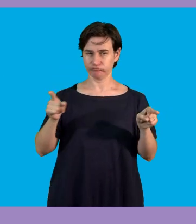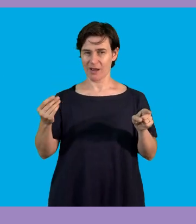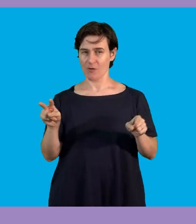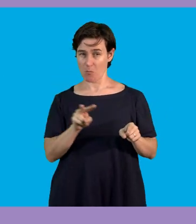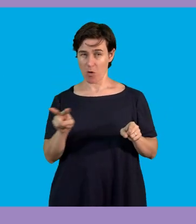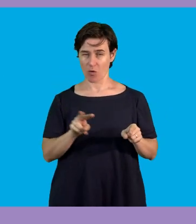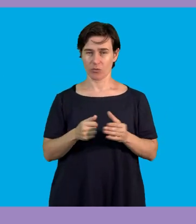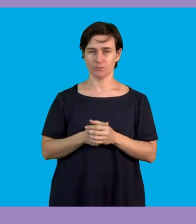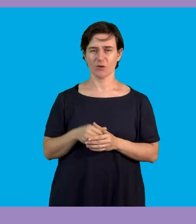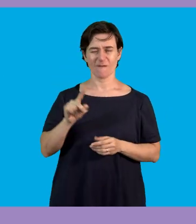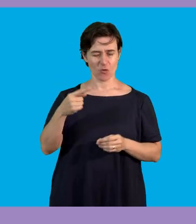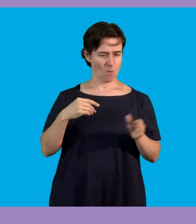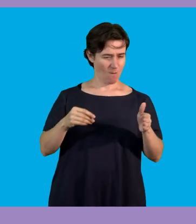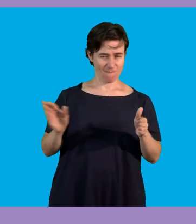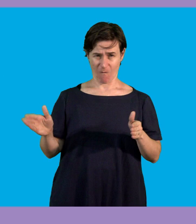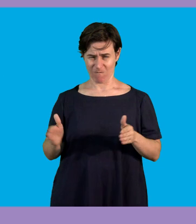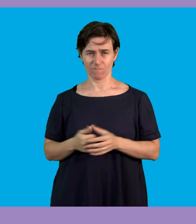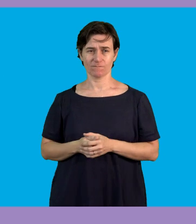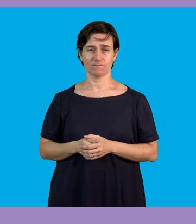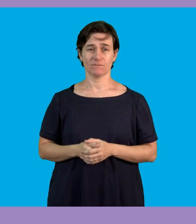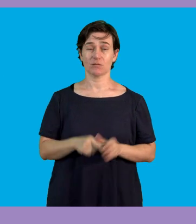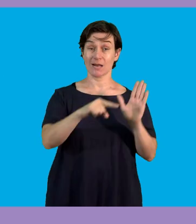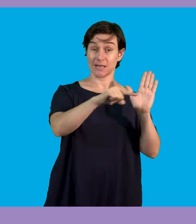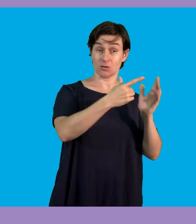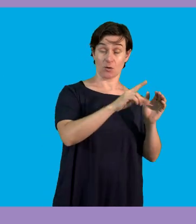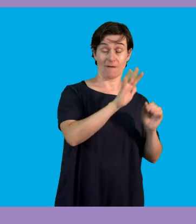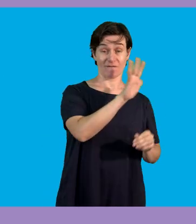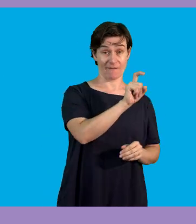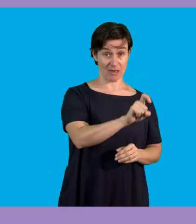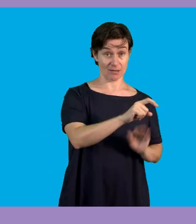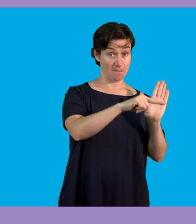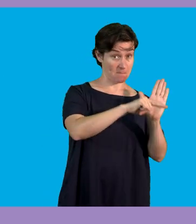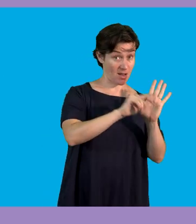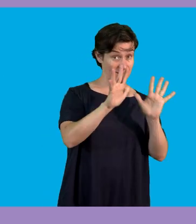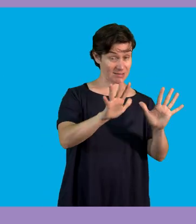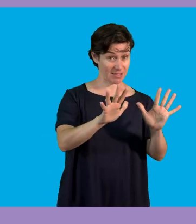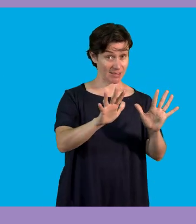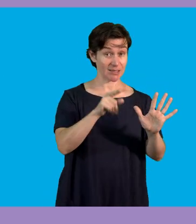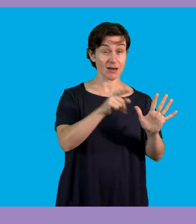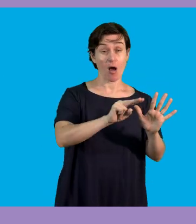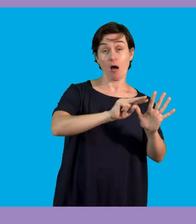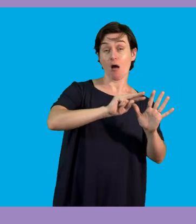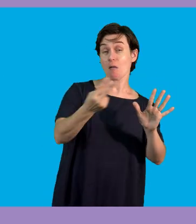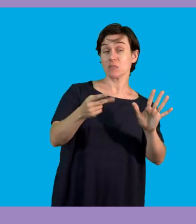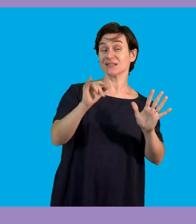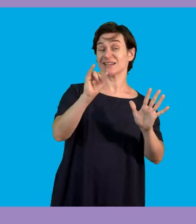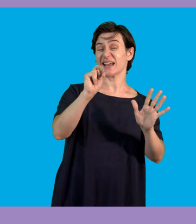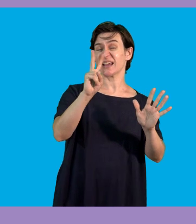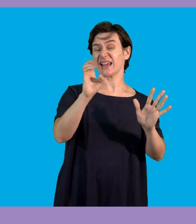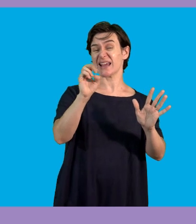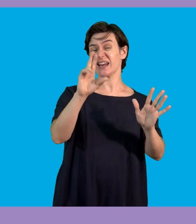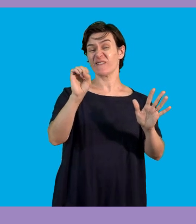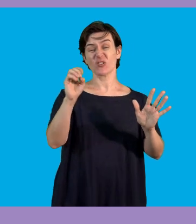the x's. So we have negative 10, so it would be 5x minus 10. Additive inverse would